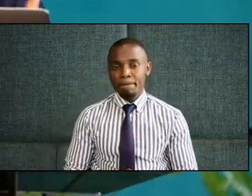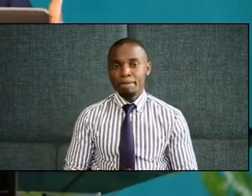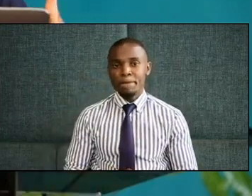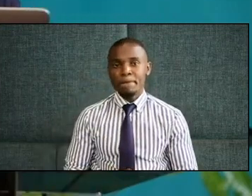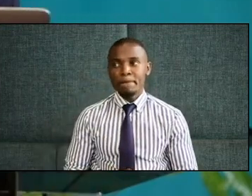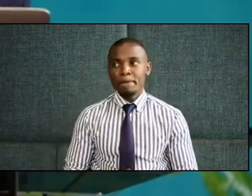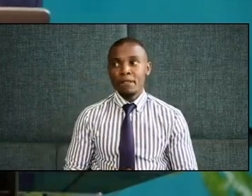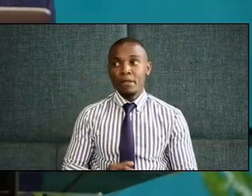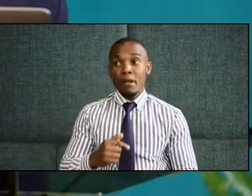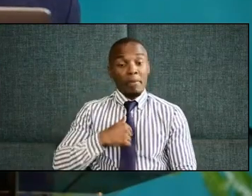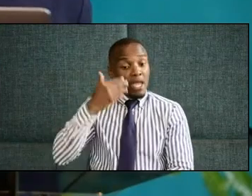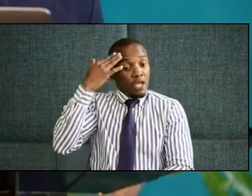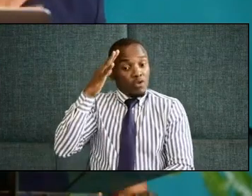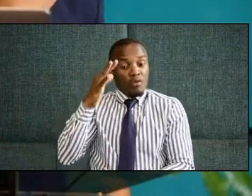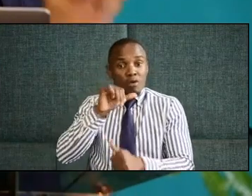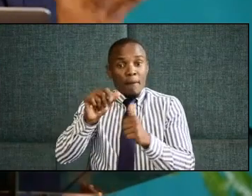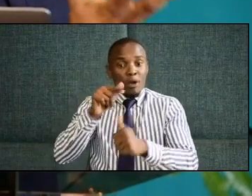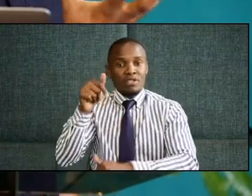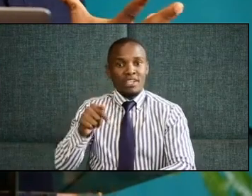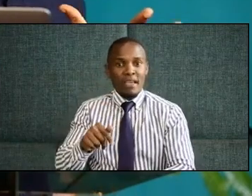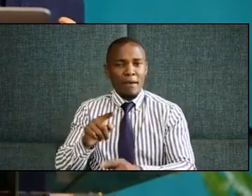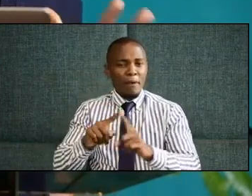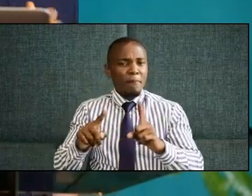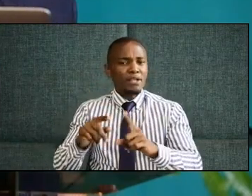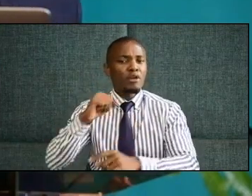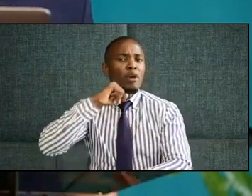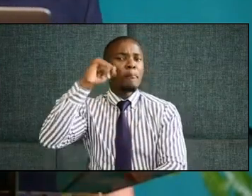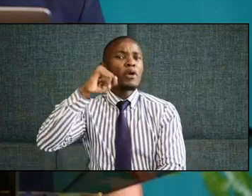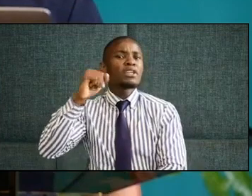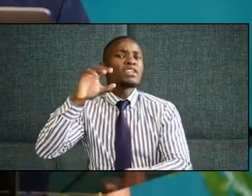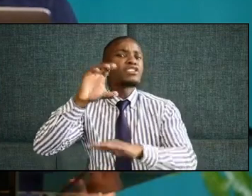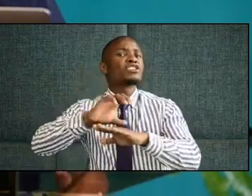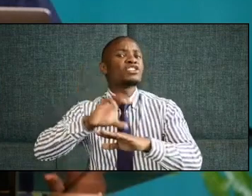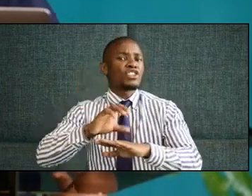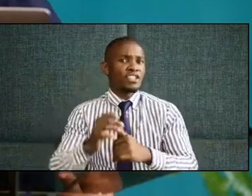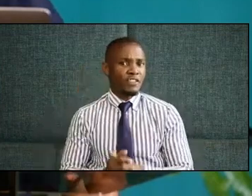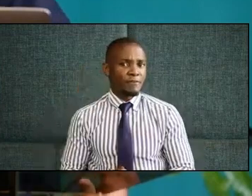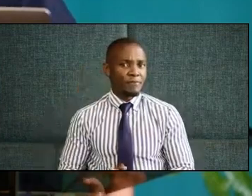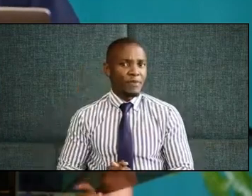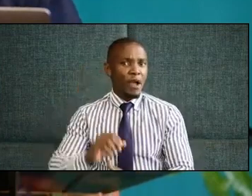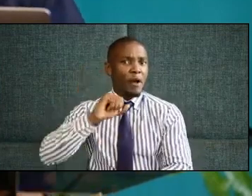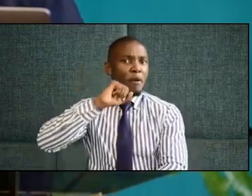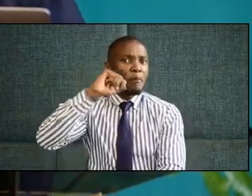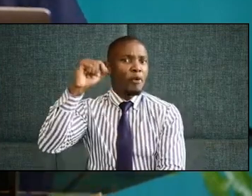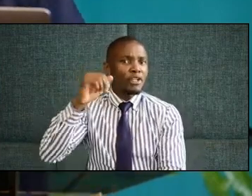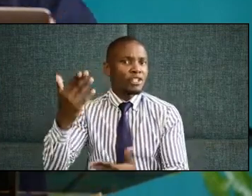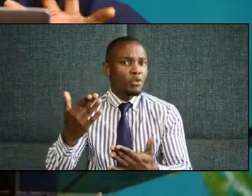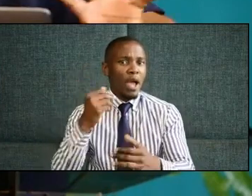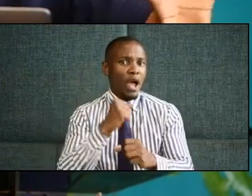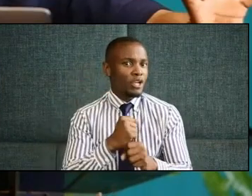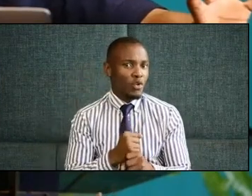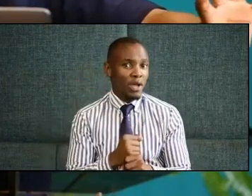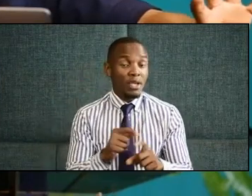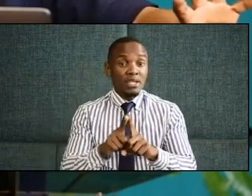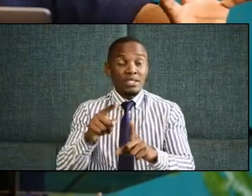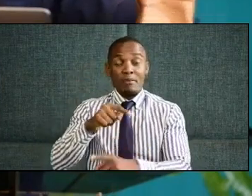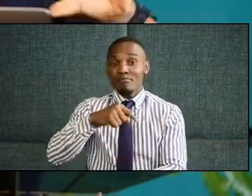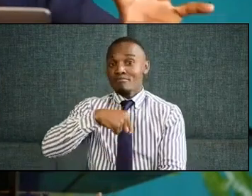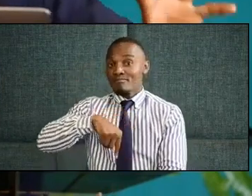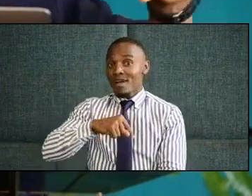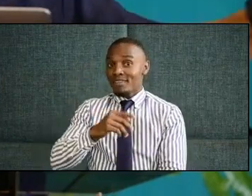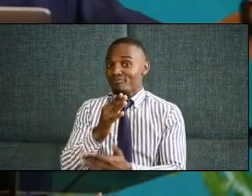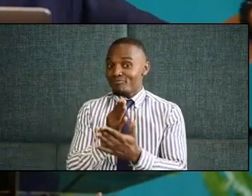When you see, I don't know about here, the politics in the church, the politics at the workplace, and some of us